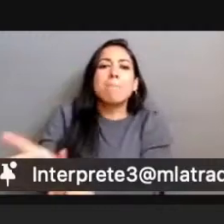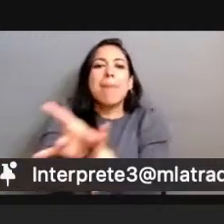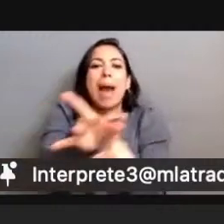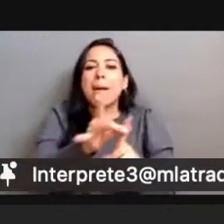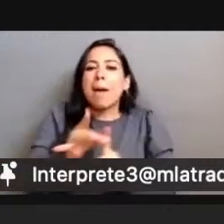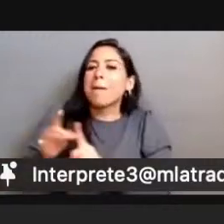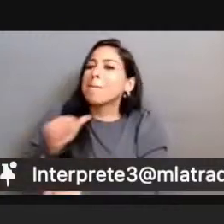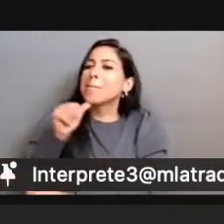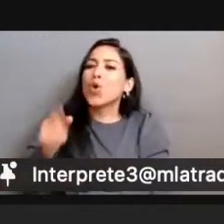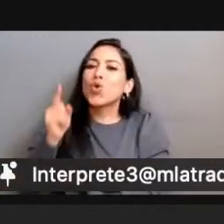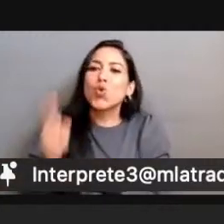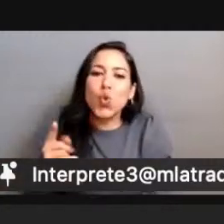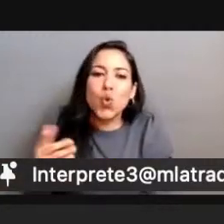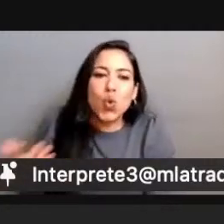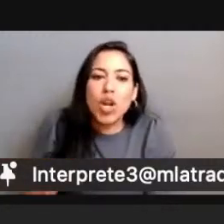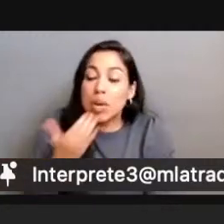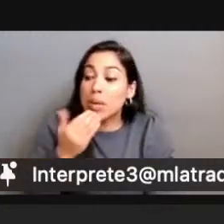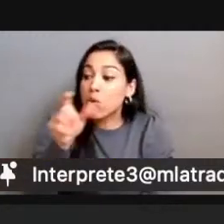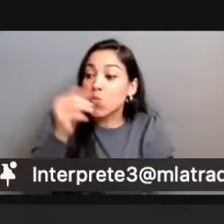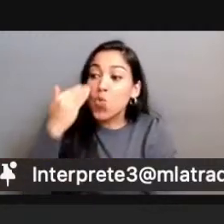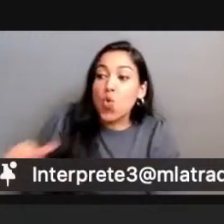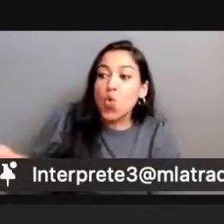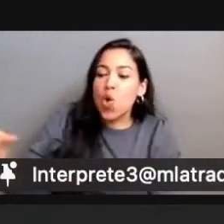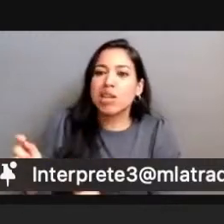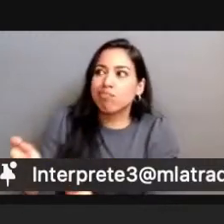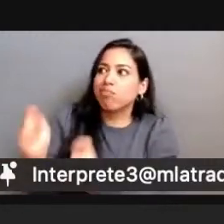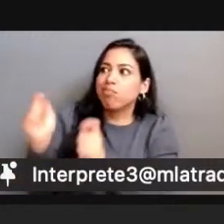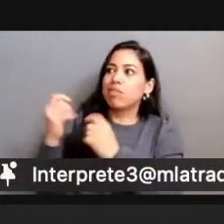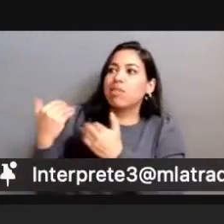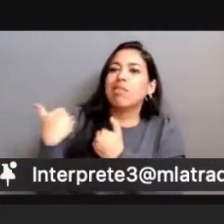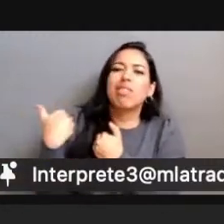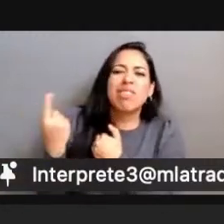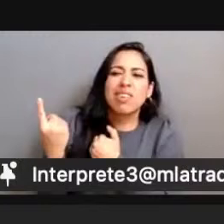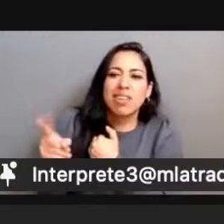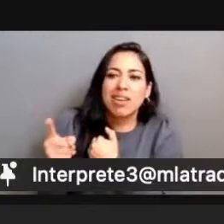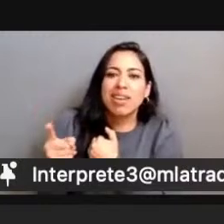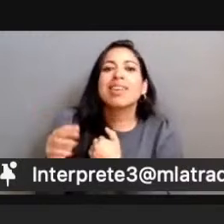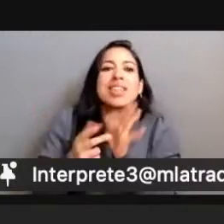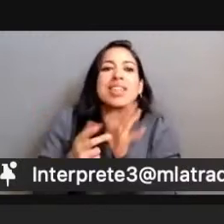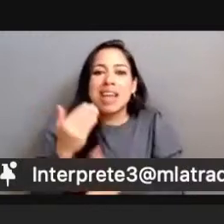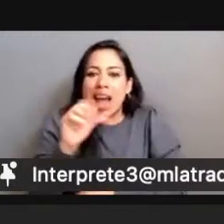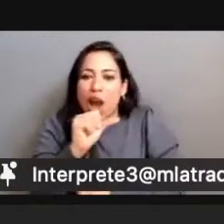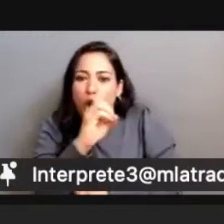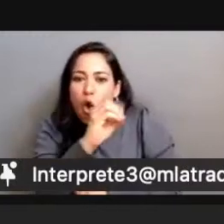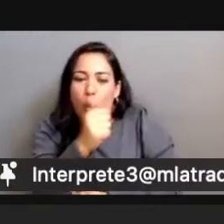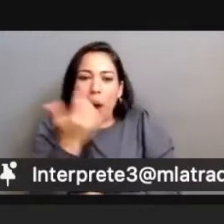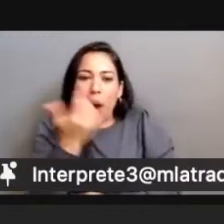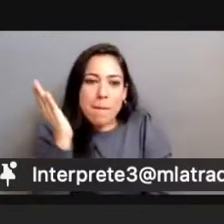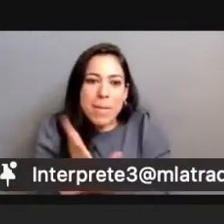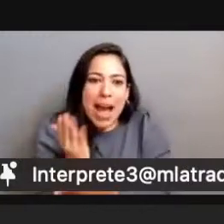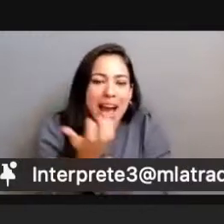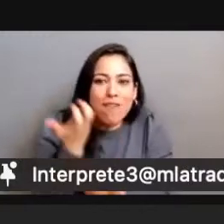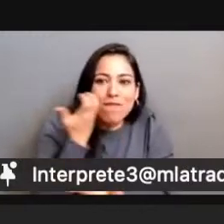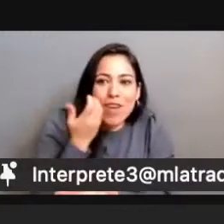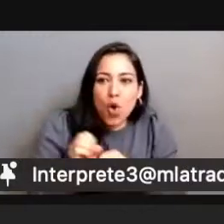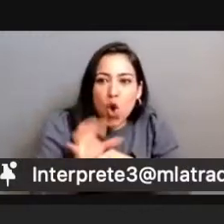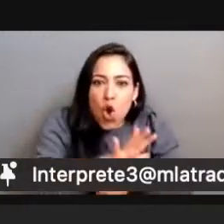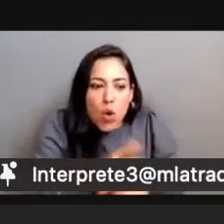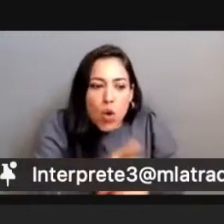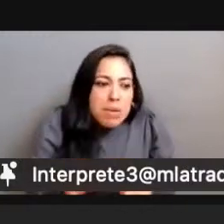in a greater manner to the infection since they were in charge of patients and they